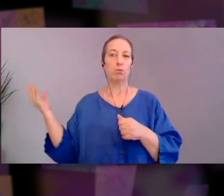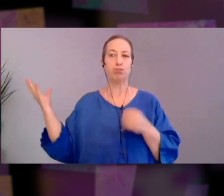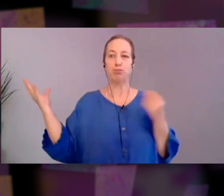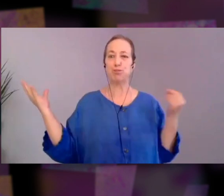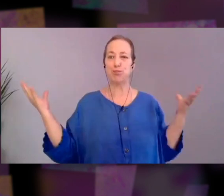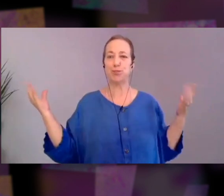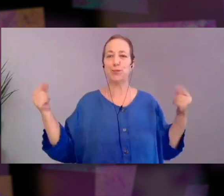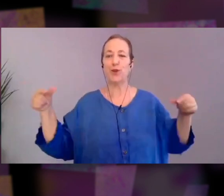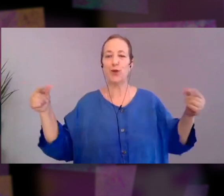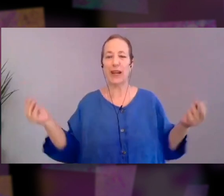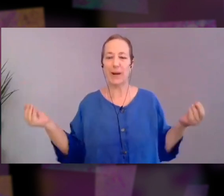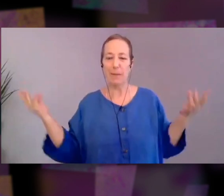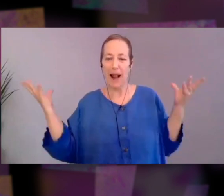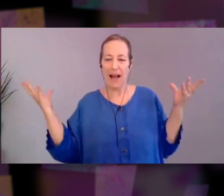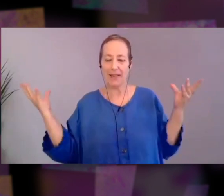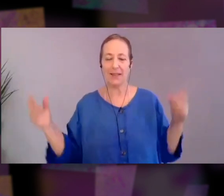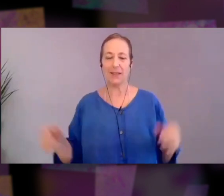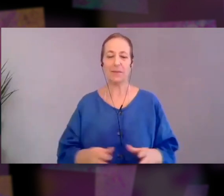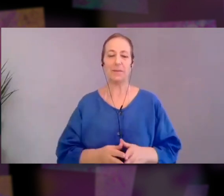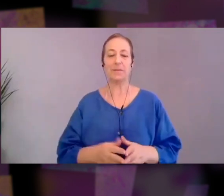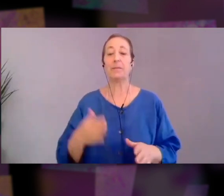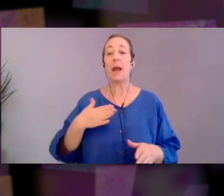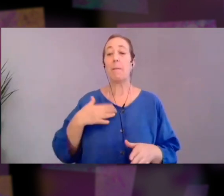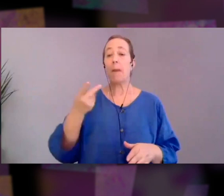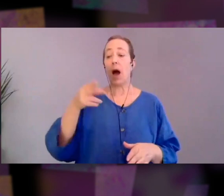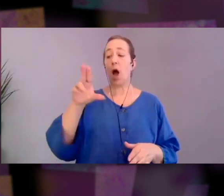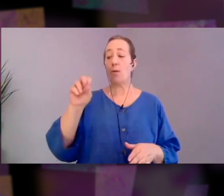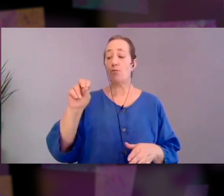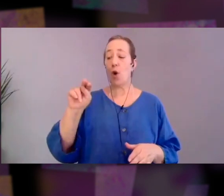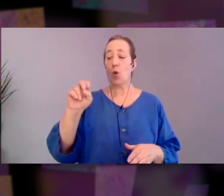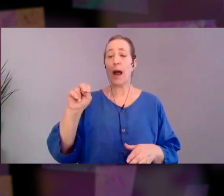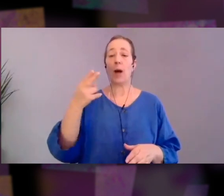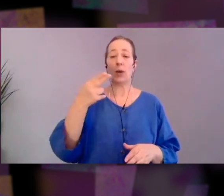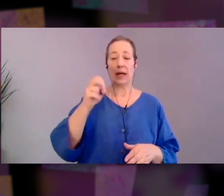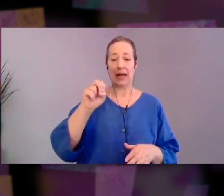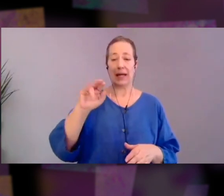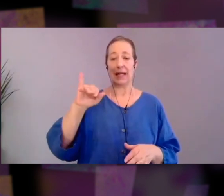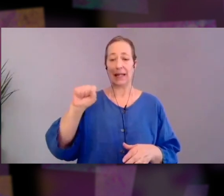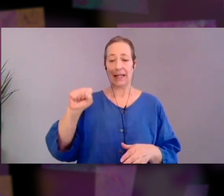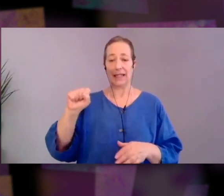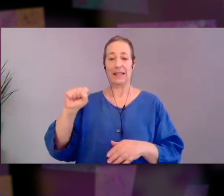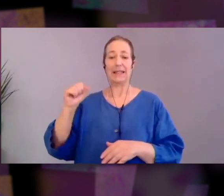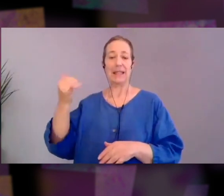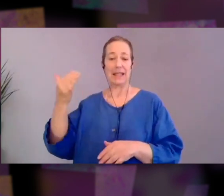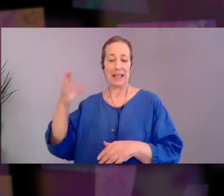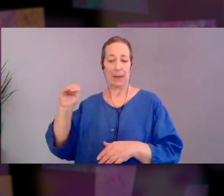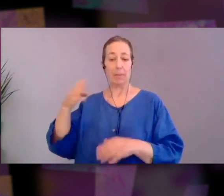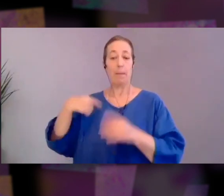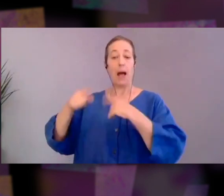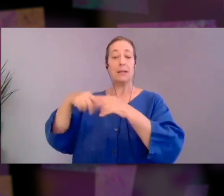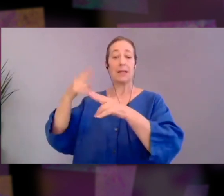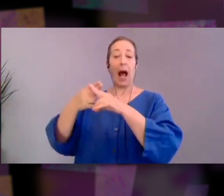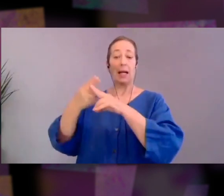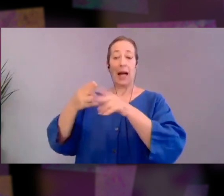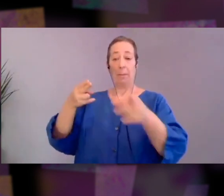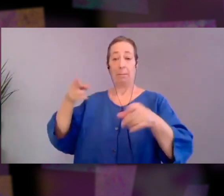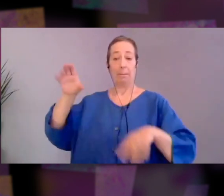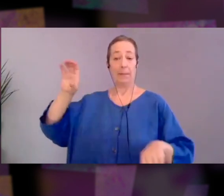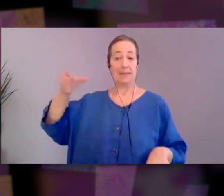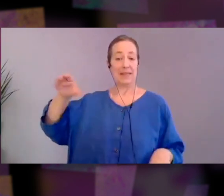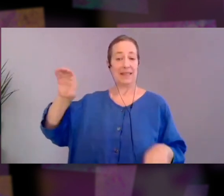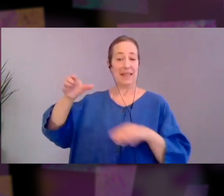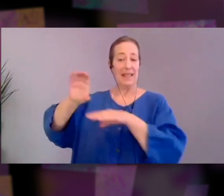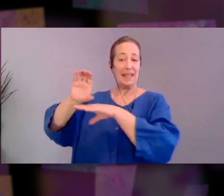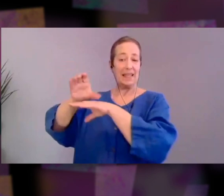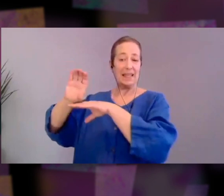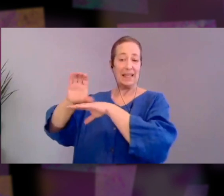My pronouns are he, his, him. My sign name, a dancing letter C, was given to me